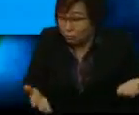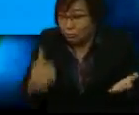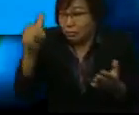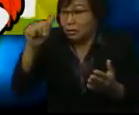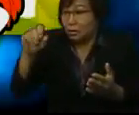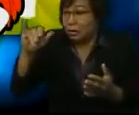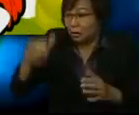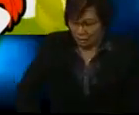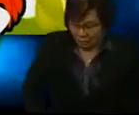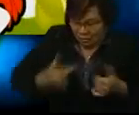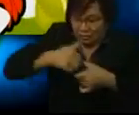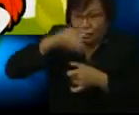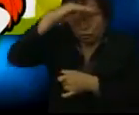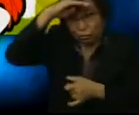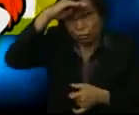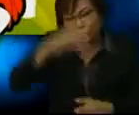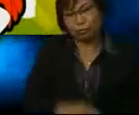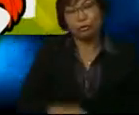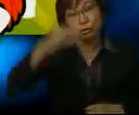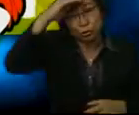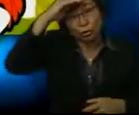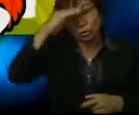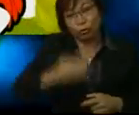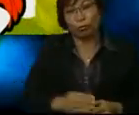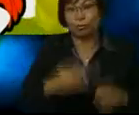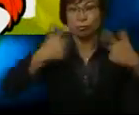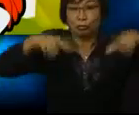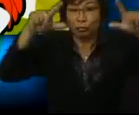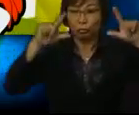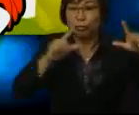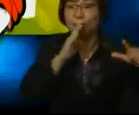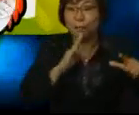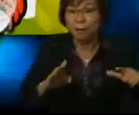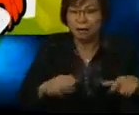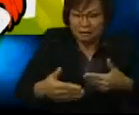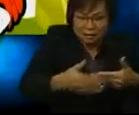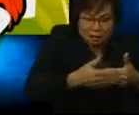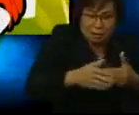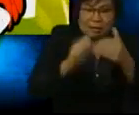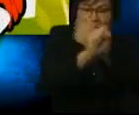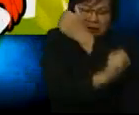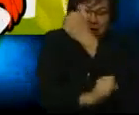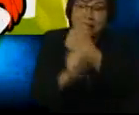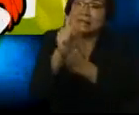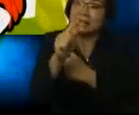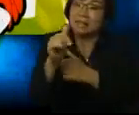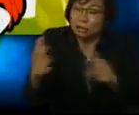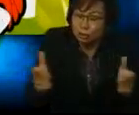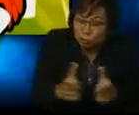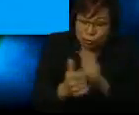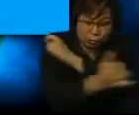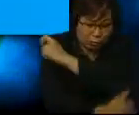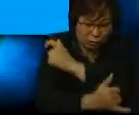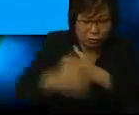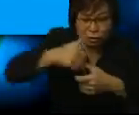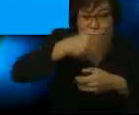Johor. Johor is well known for being a neighboring state to one of the smallest country in the world.